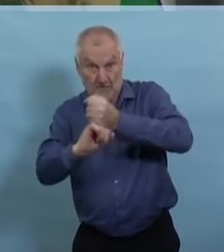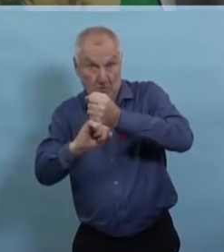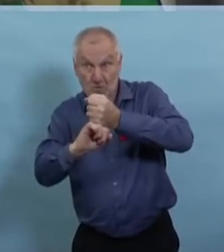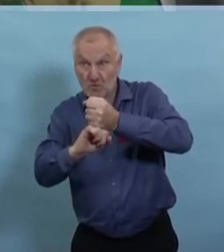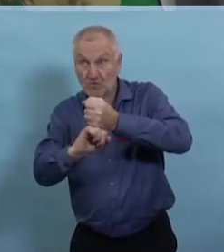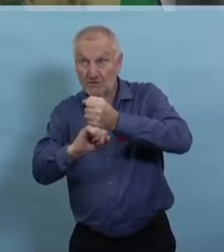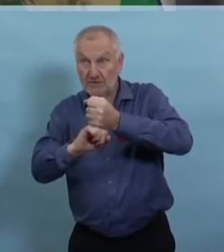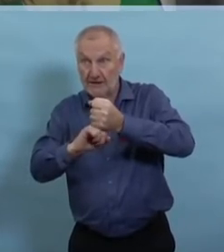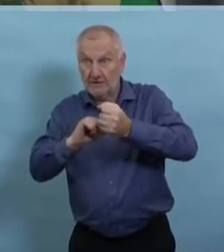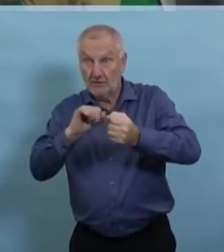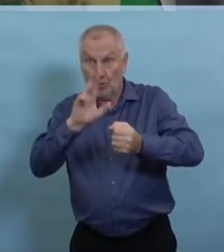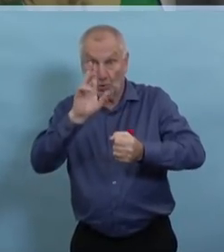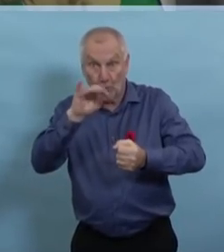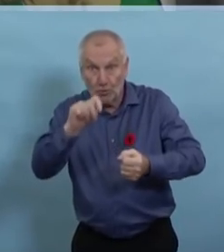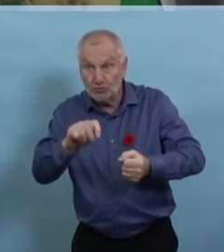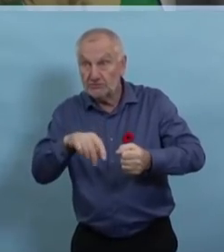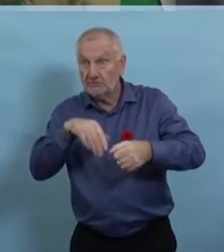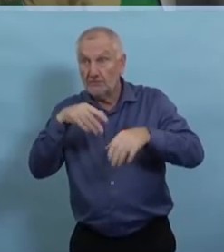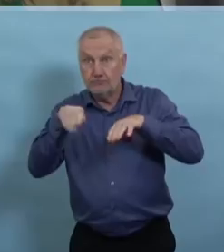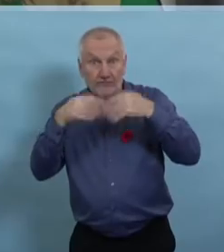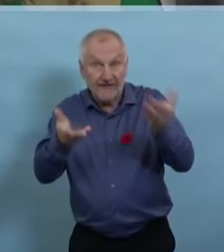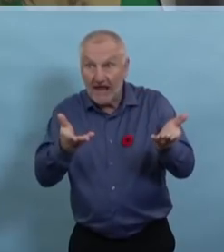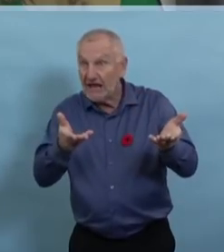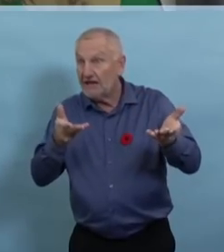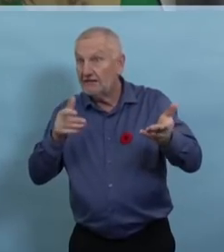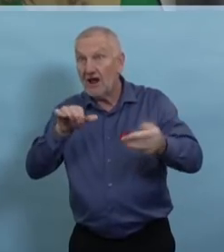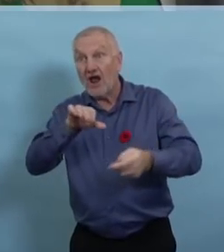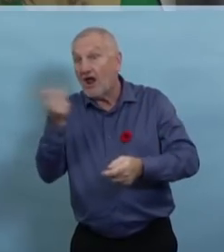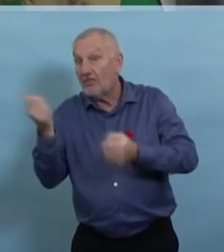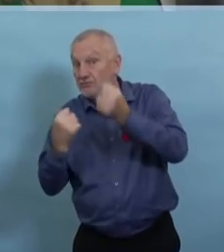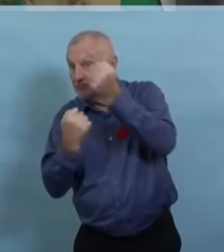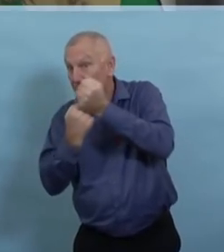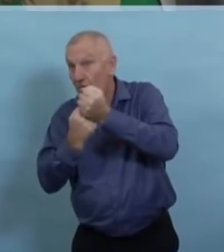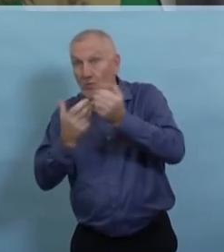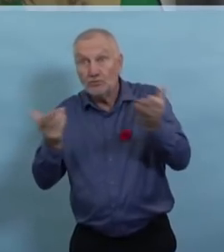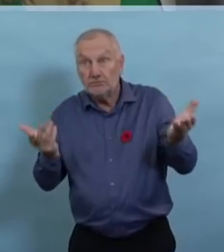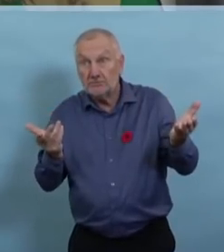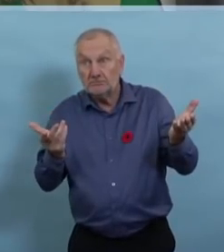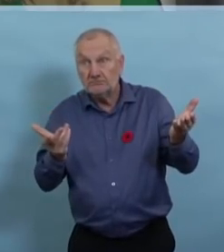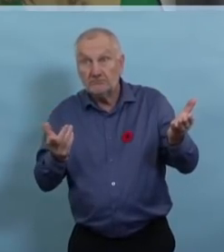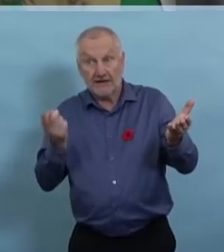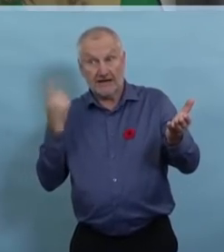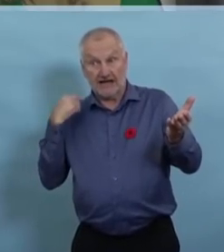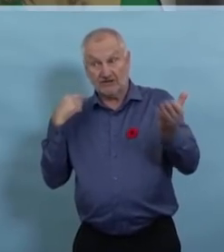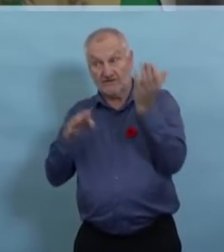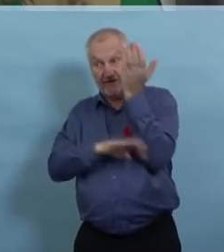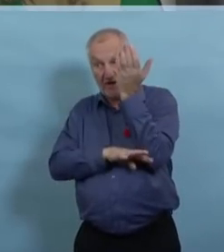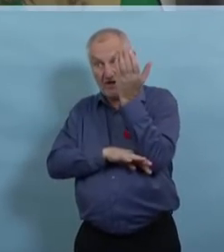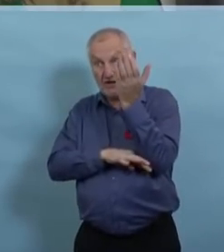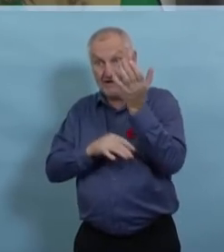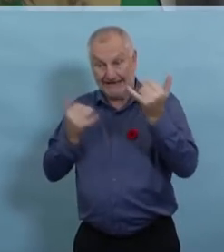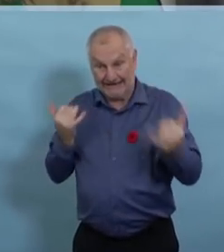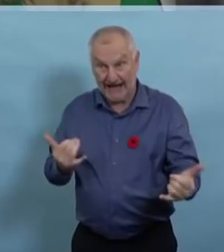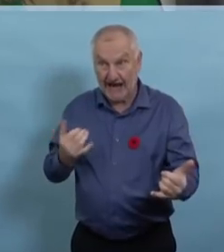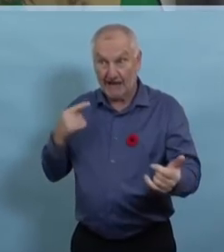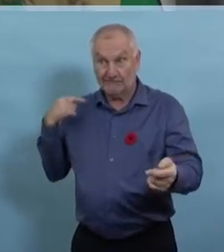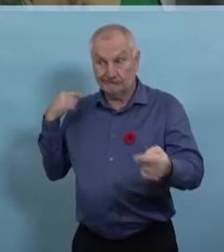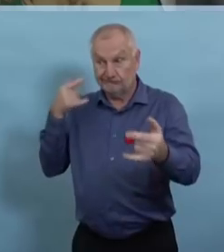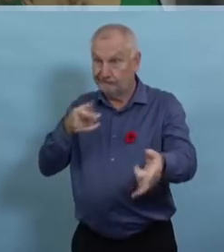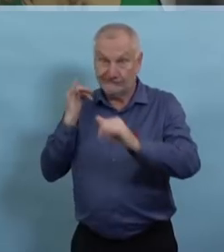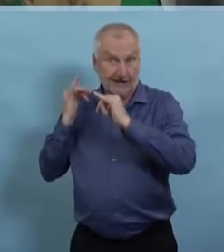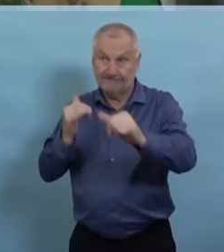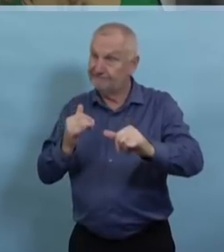support, that things are going to be the same as they were in September. This is of last year. This is going to be a challenge.